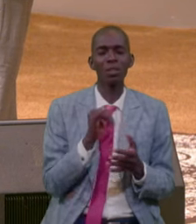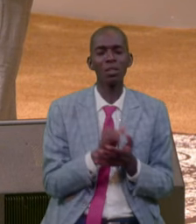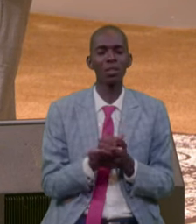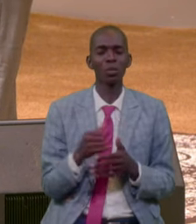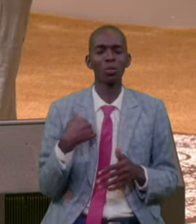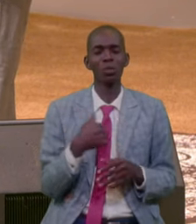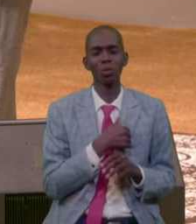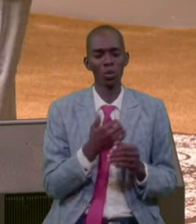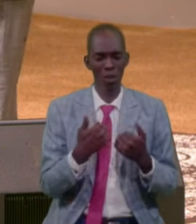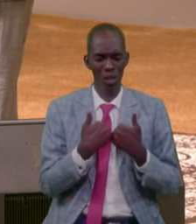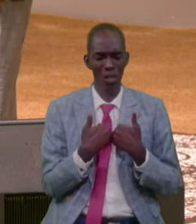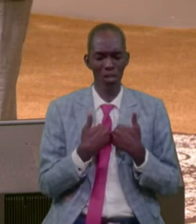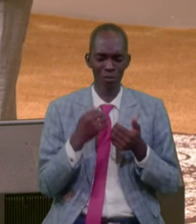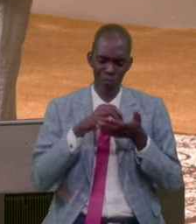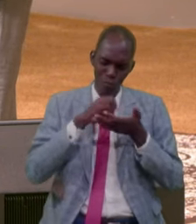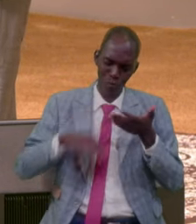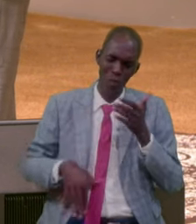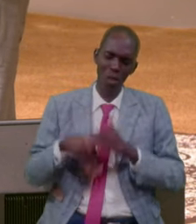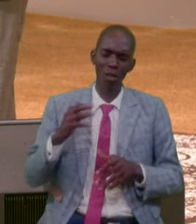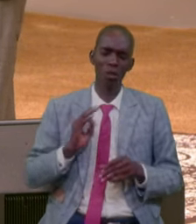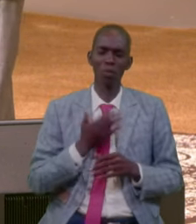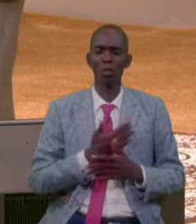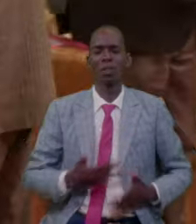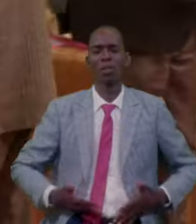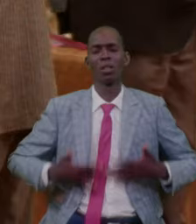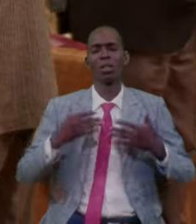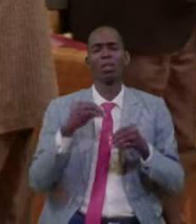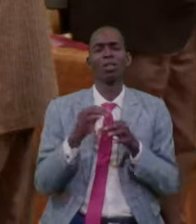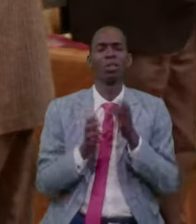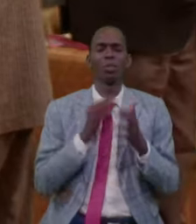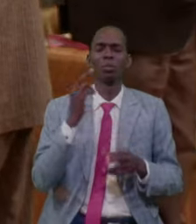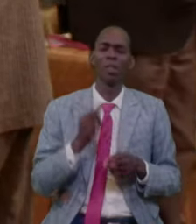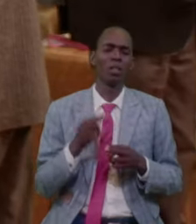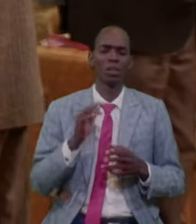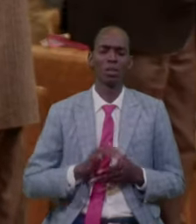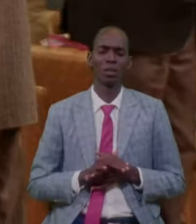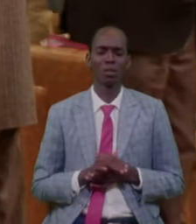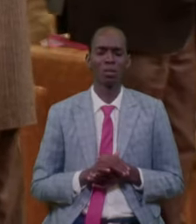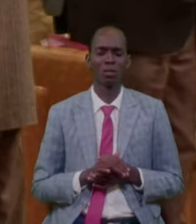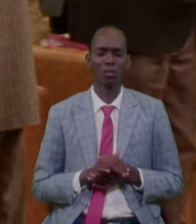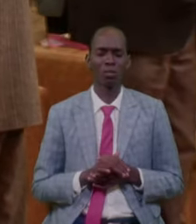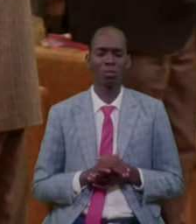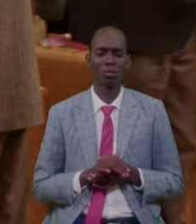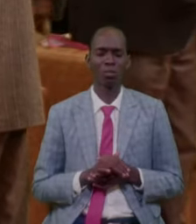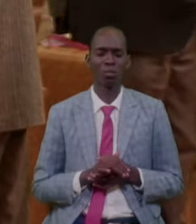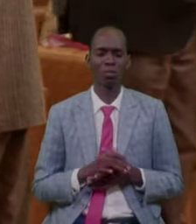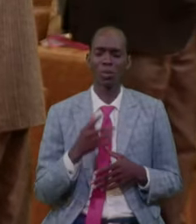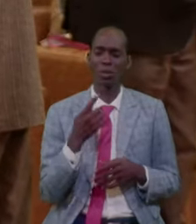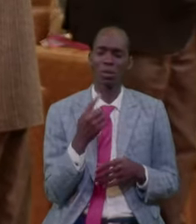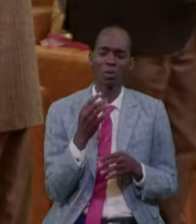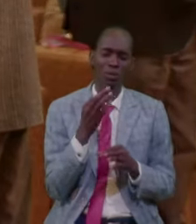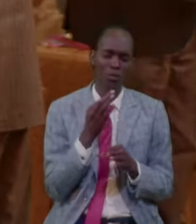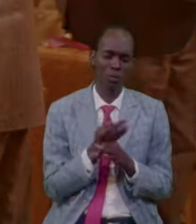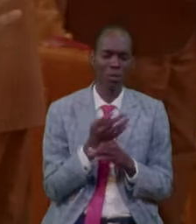possess, take it out of our lives in Jesus' name. Amen. The faith,